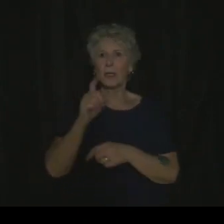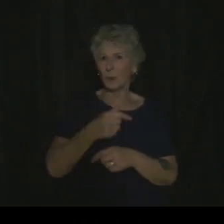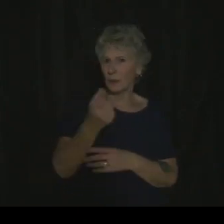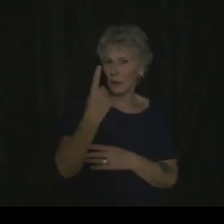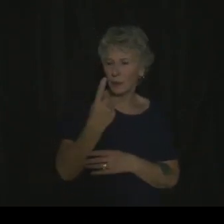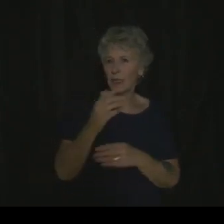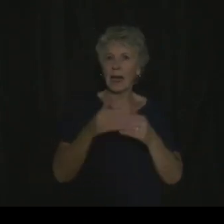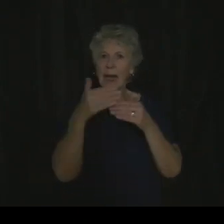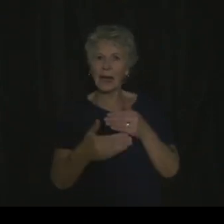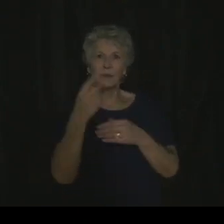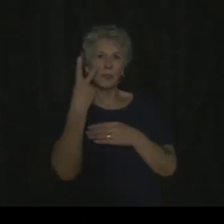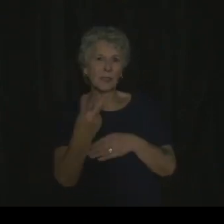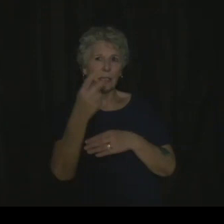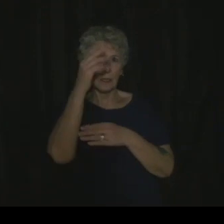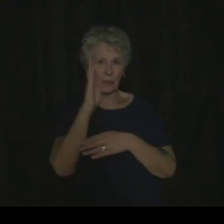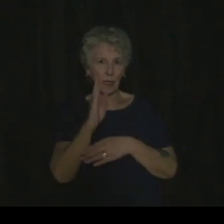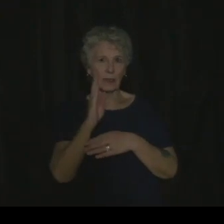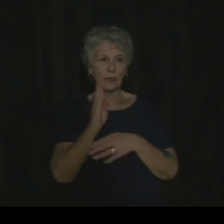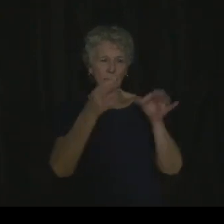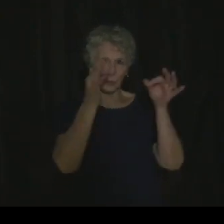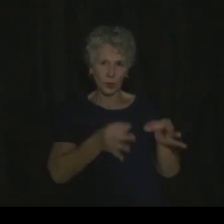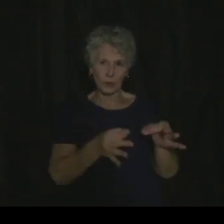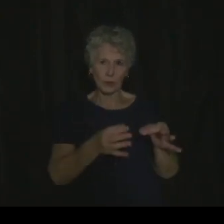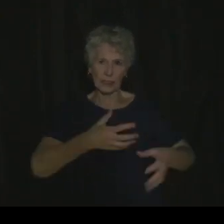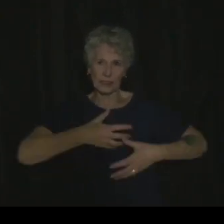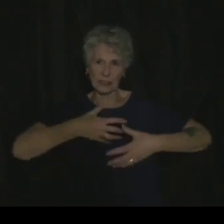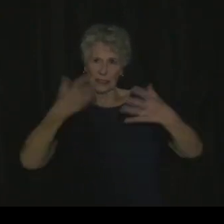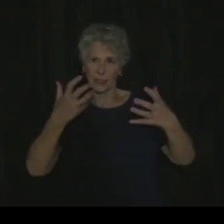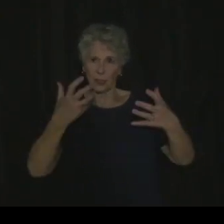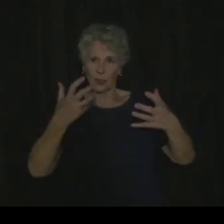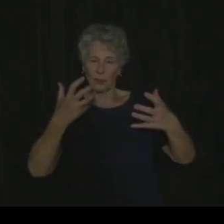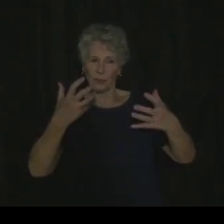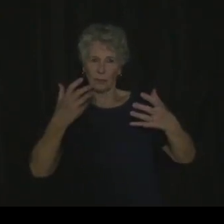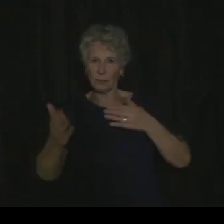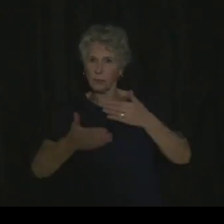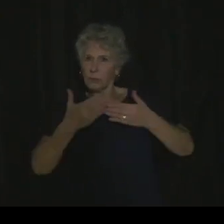that after seeing God's justice and wrath firsthand,